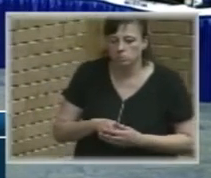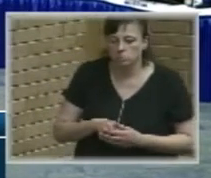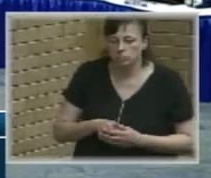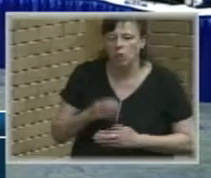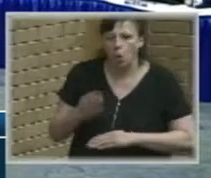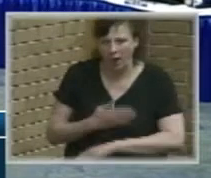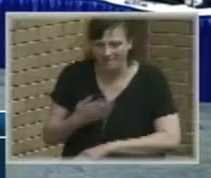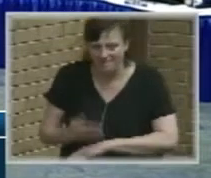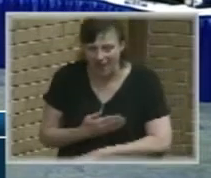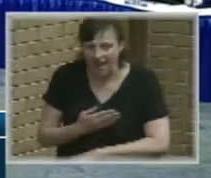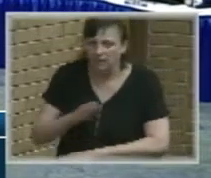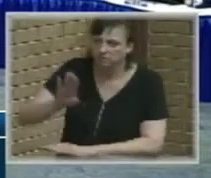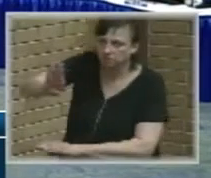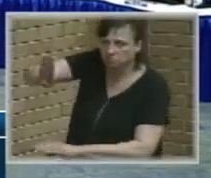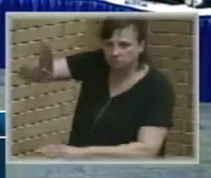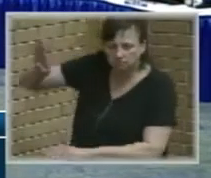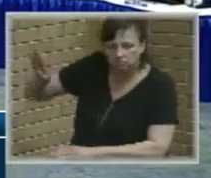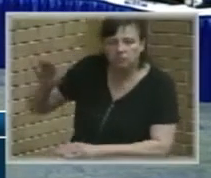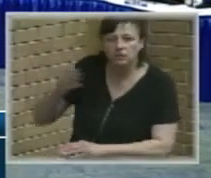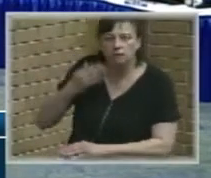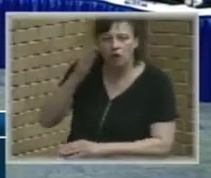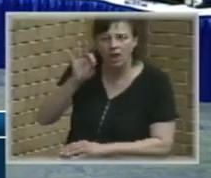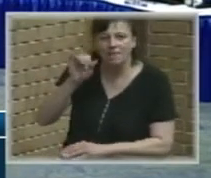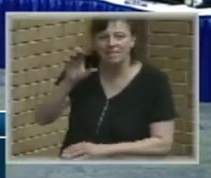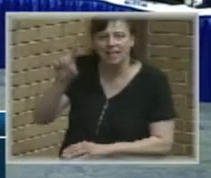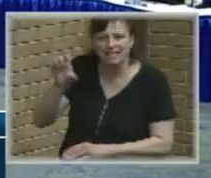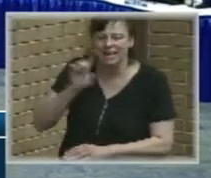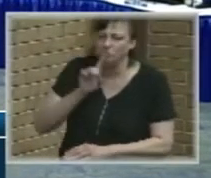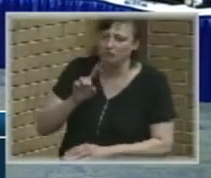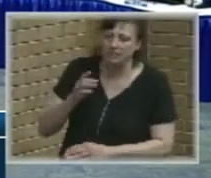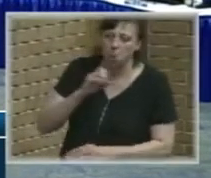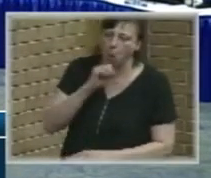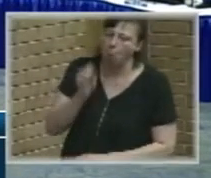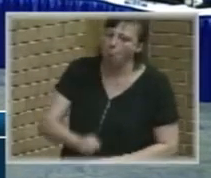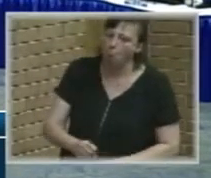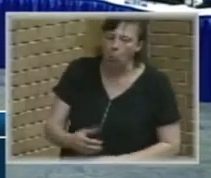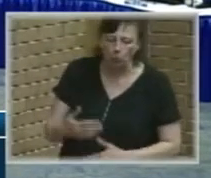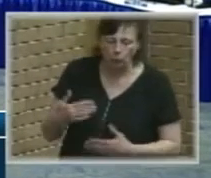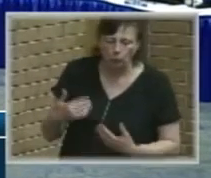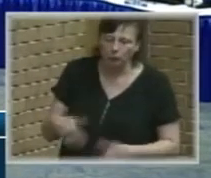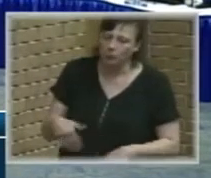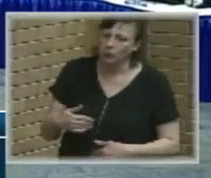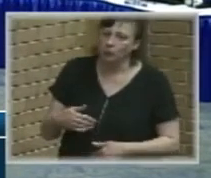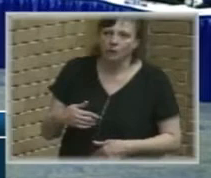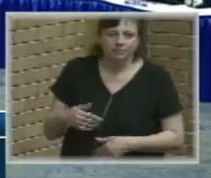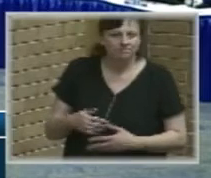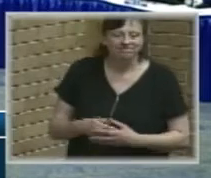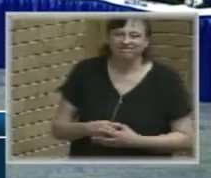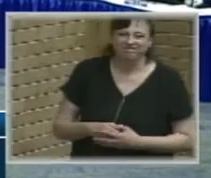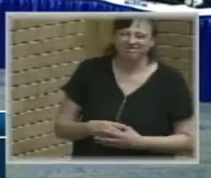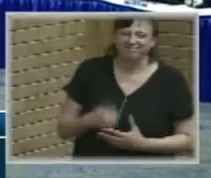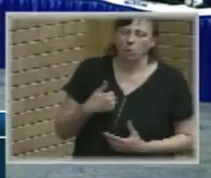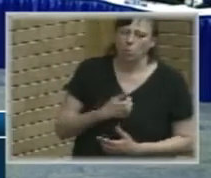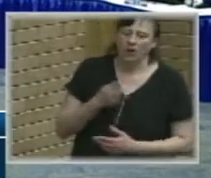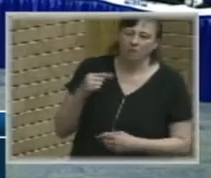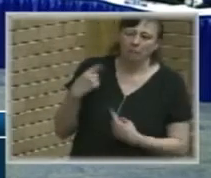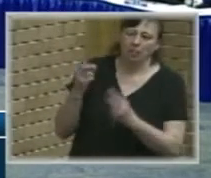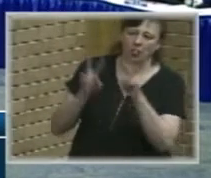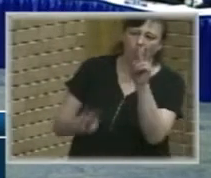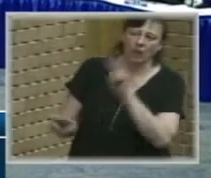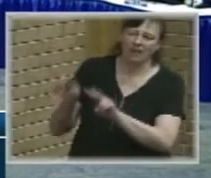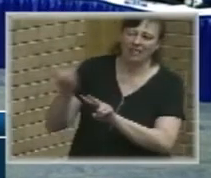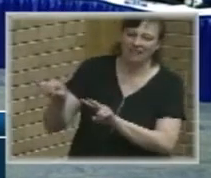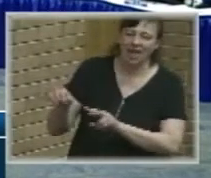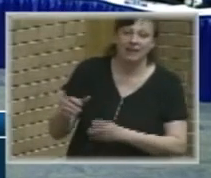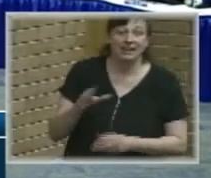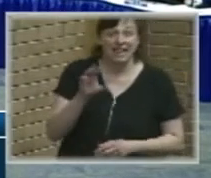renovate the facade, which is terribly dated and has long been something we've been looking for. Although it's